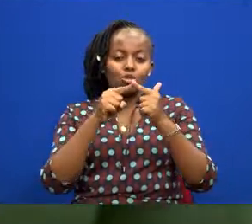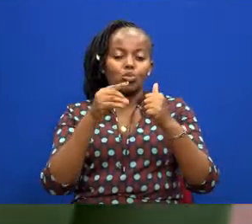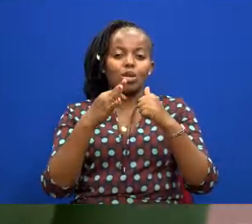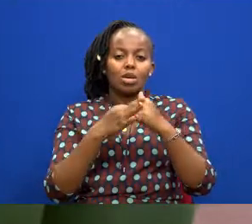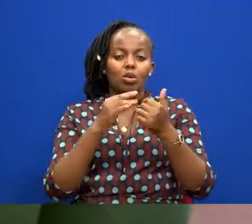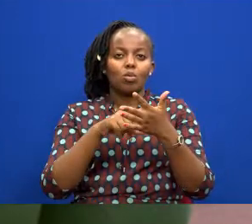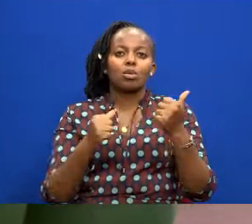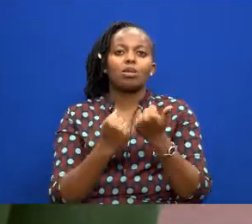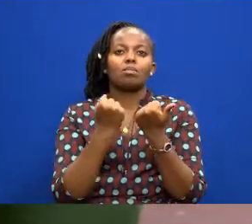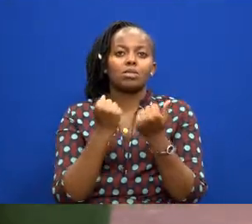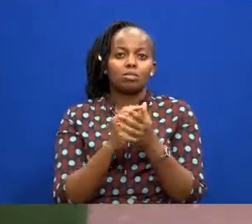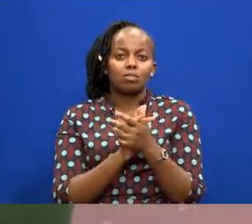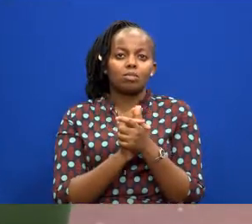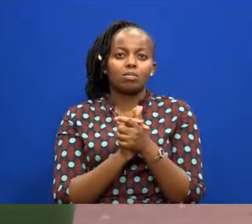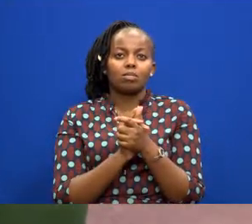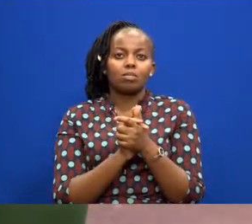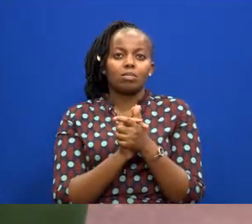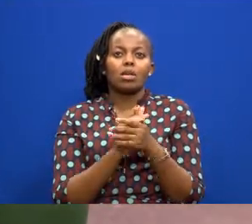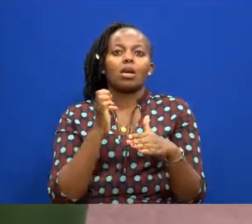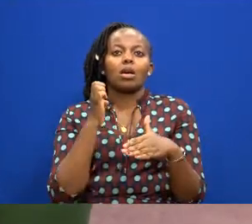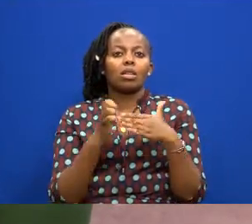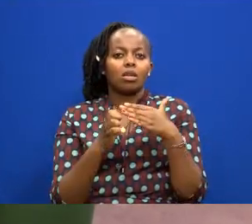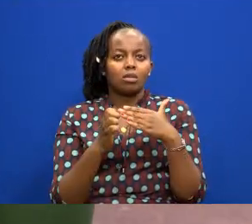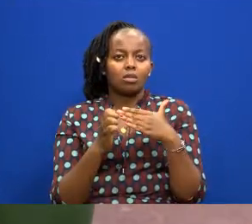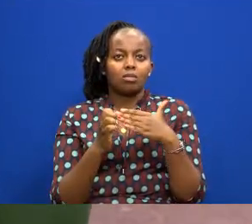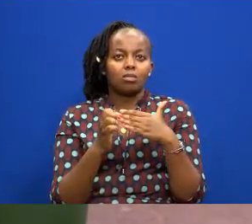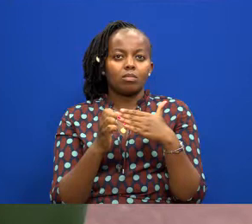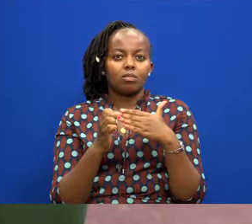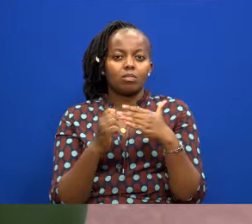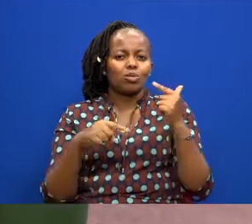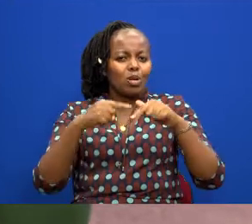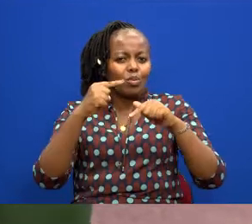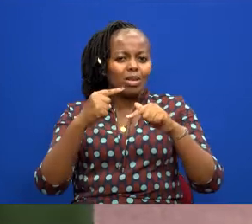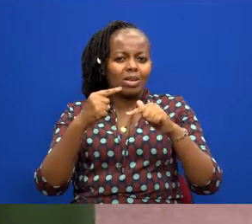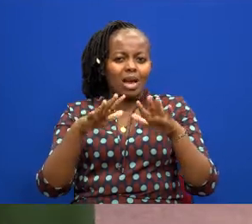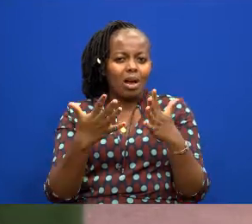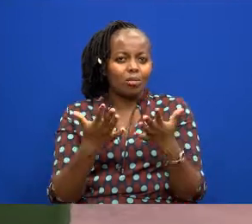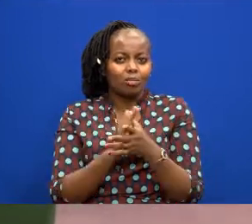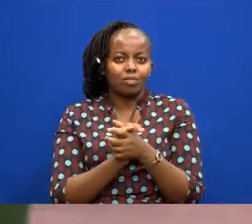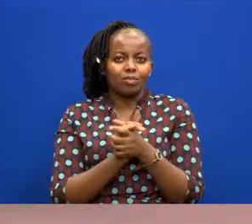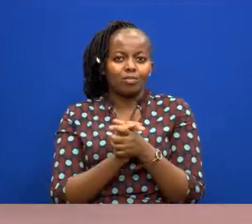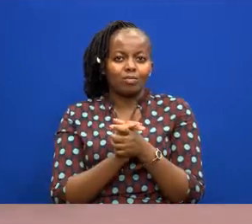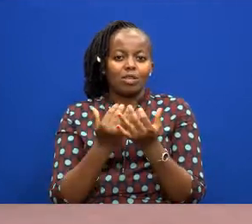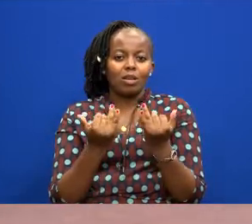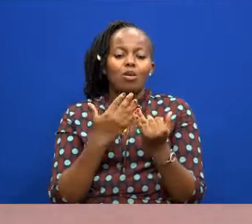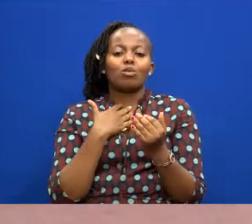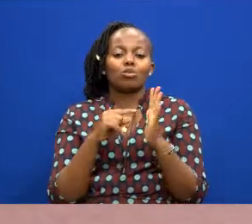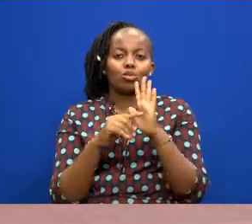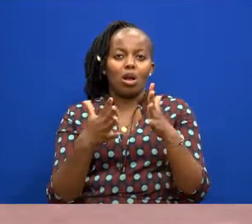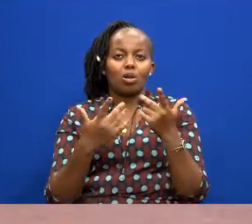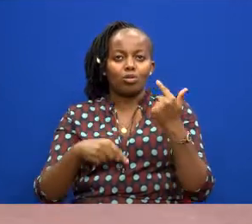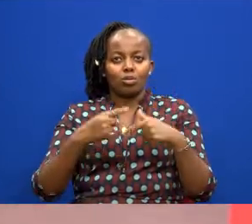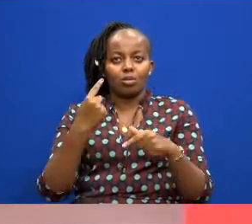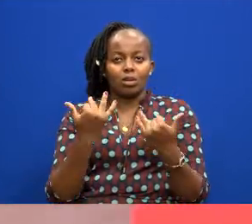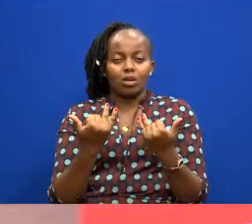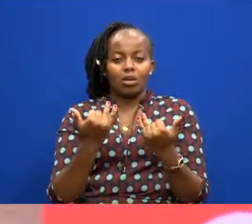happens at the end? How do you win the game? Let me show you how you win the game. You've gone like